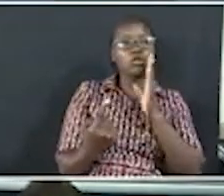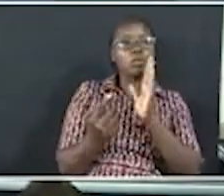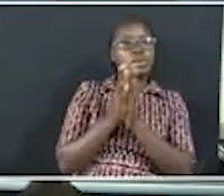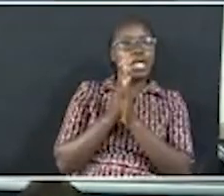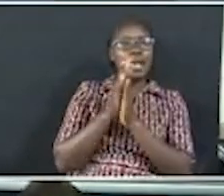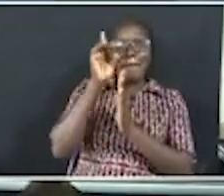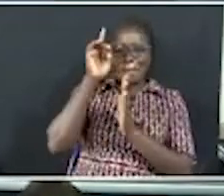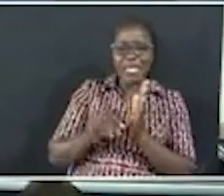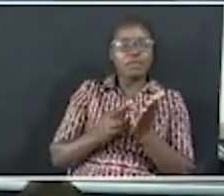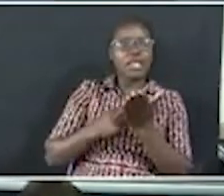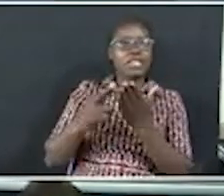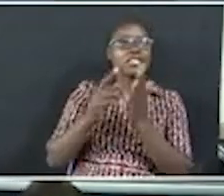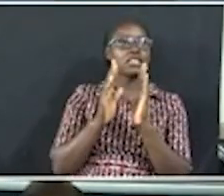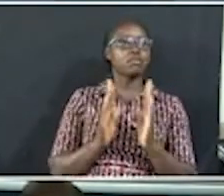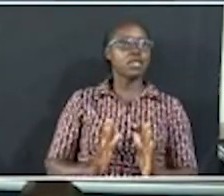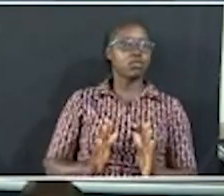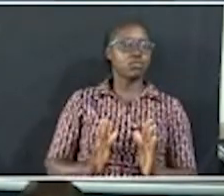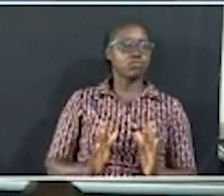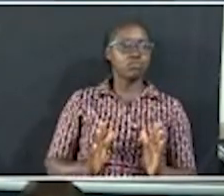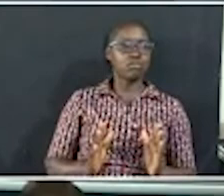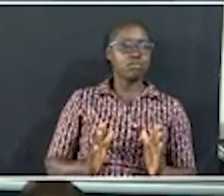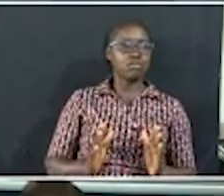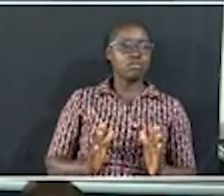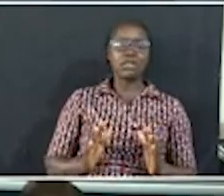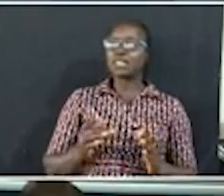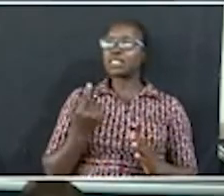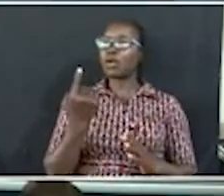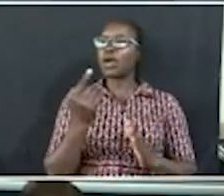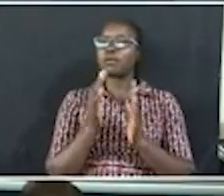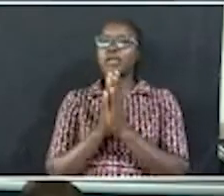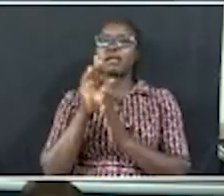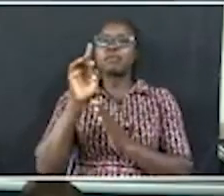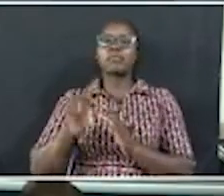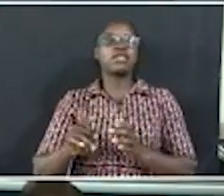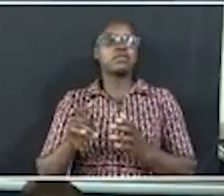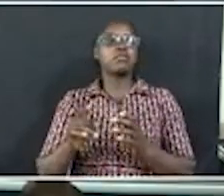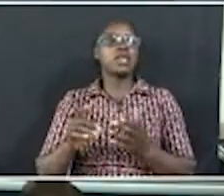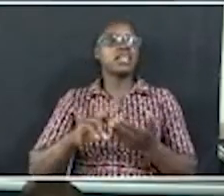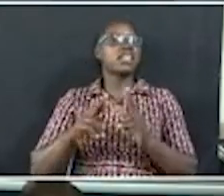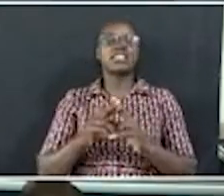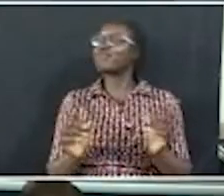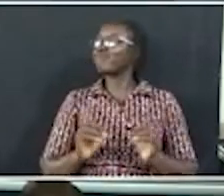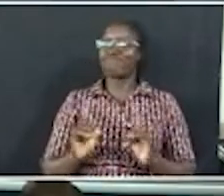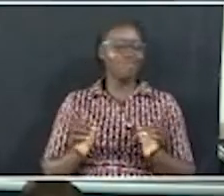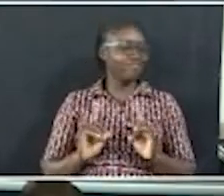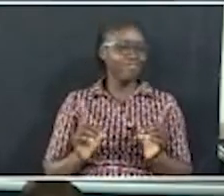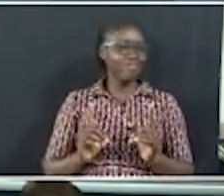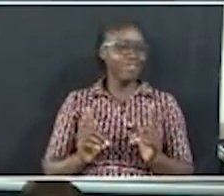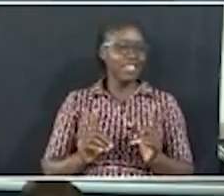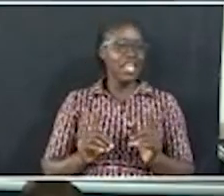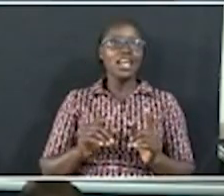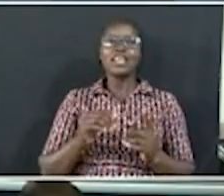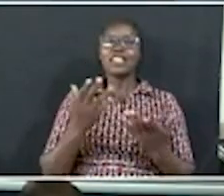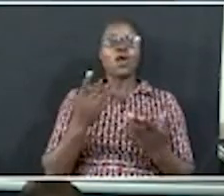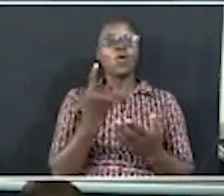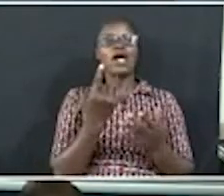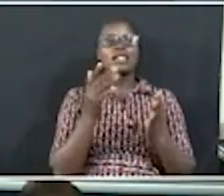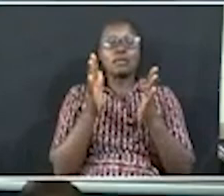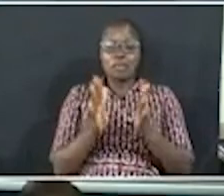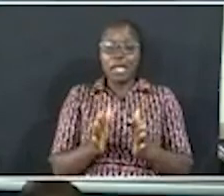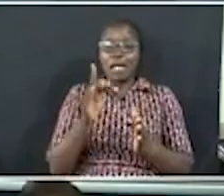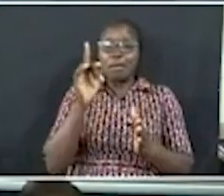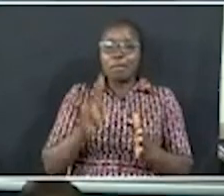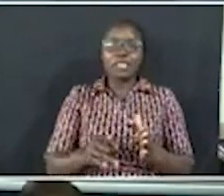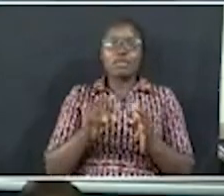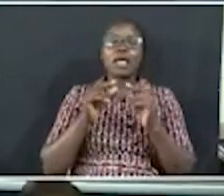be a righteous person. It has not said that the one praying must be a relative. It has not said the one praying